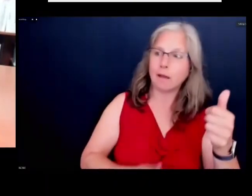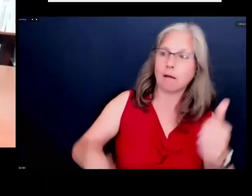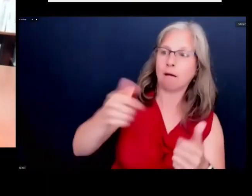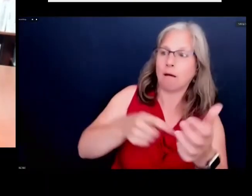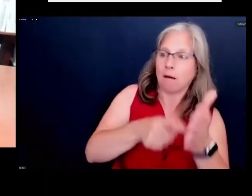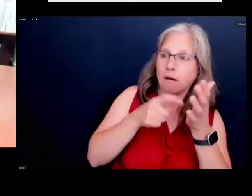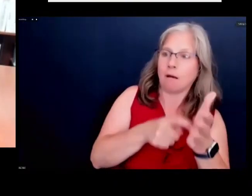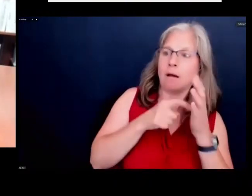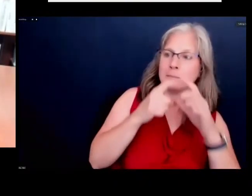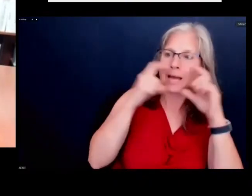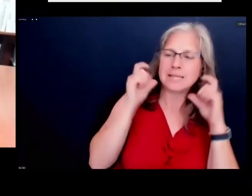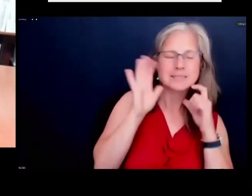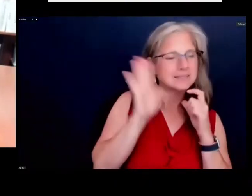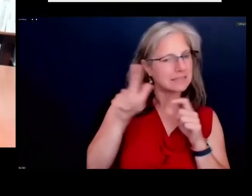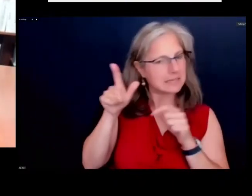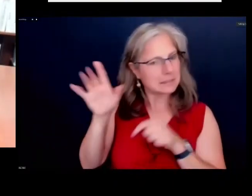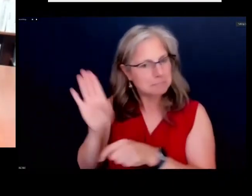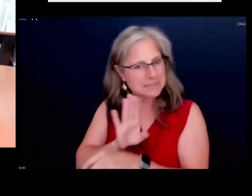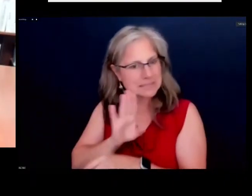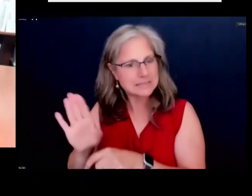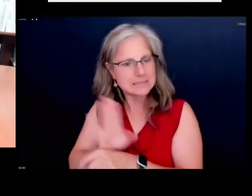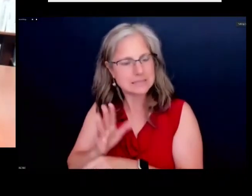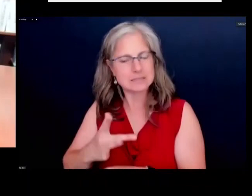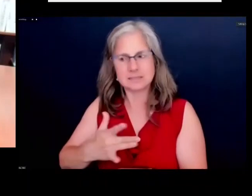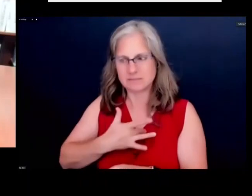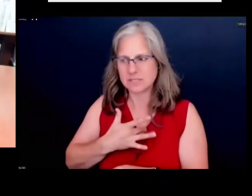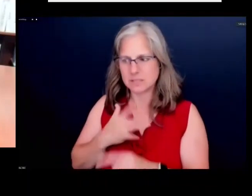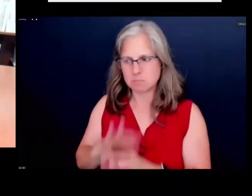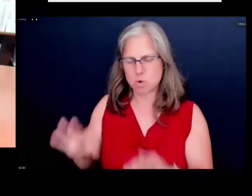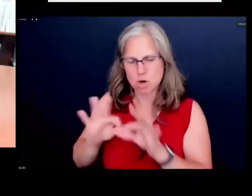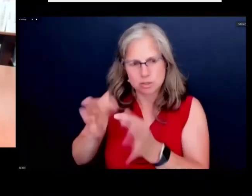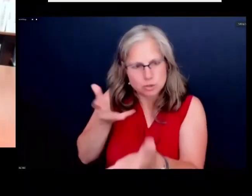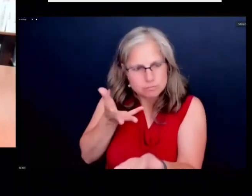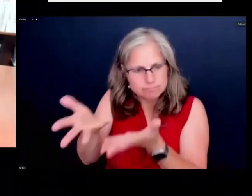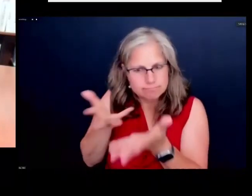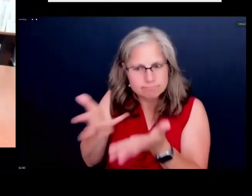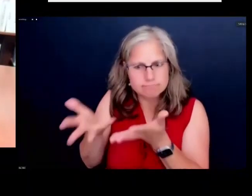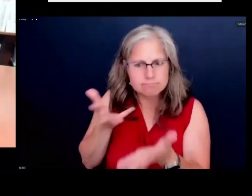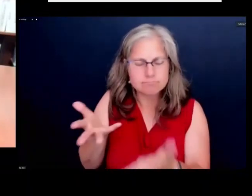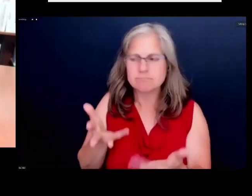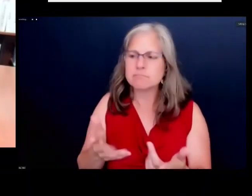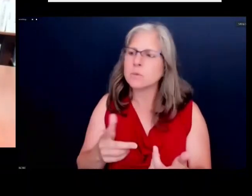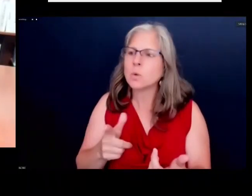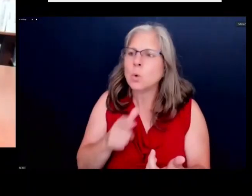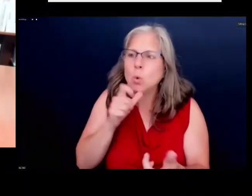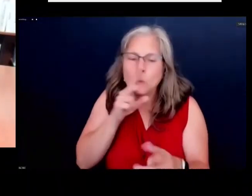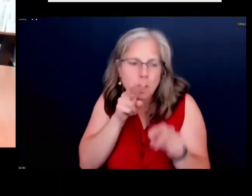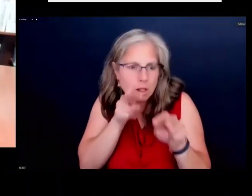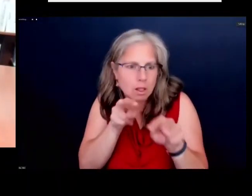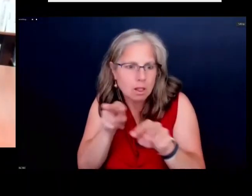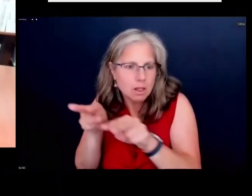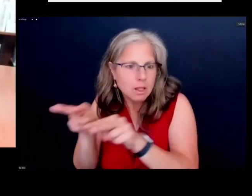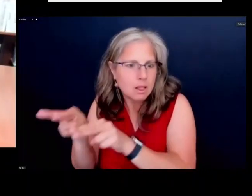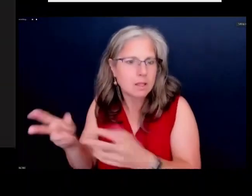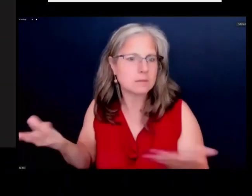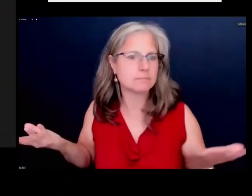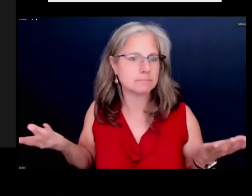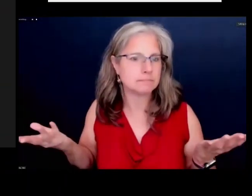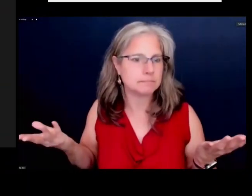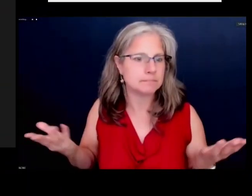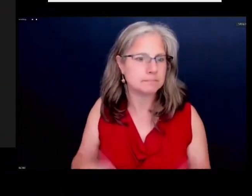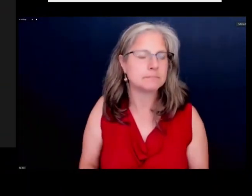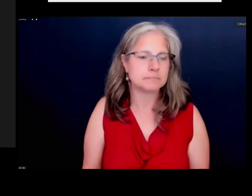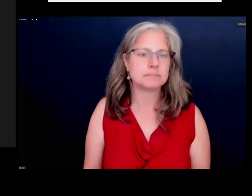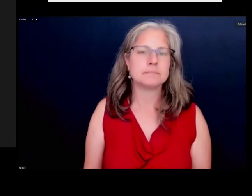recommendation. Because again, it gets into that uncomfortable space of who's going to do the enforcement.